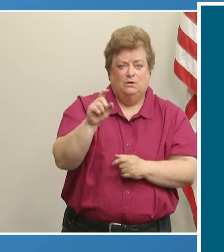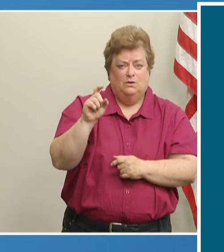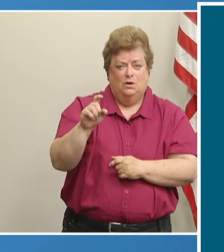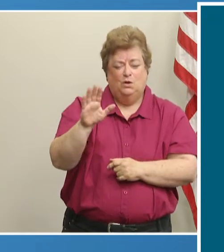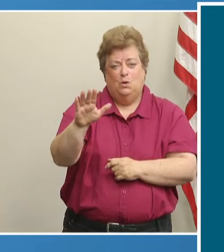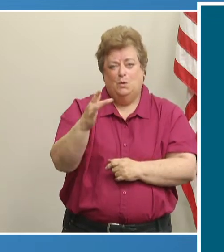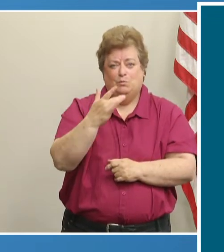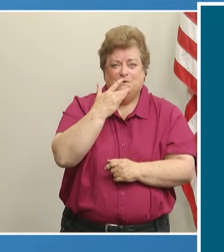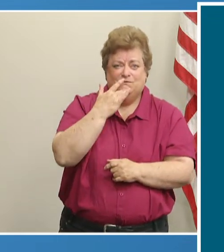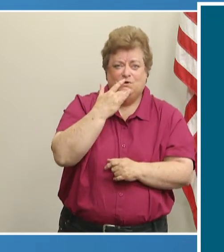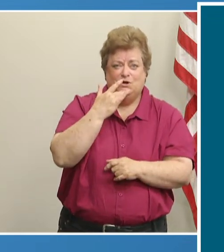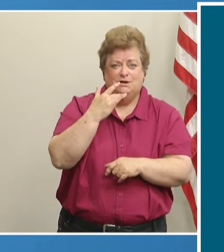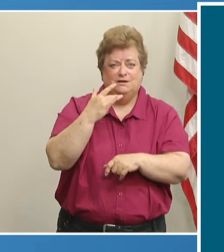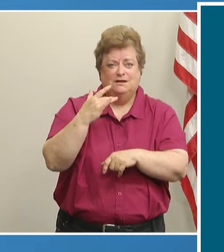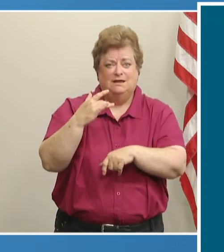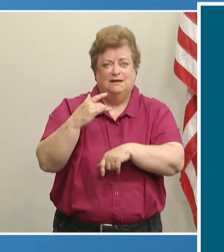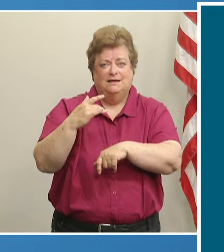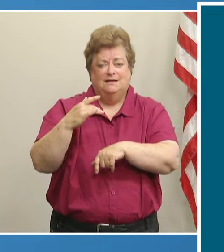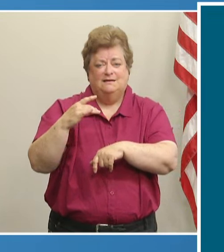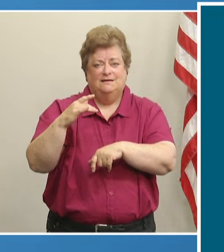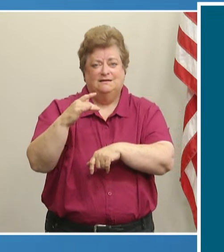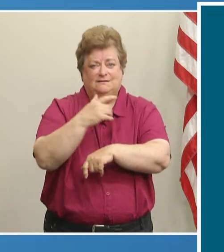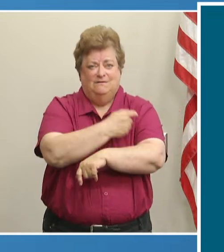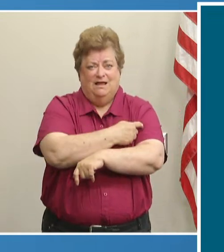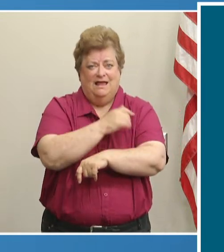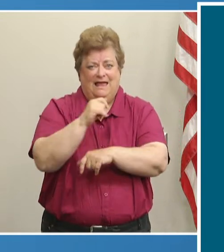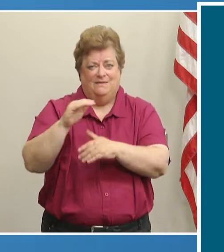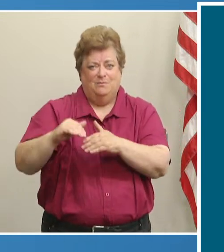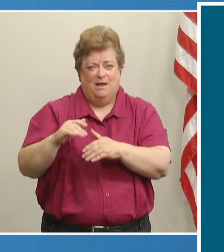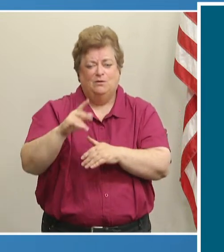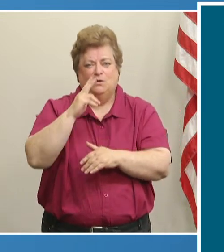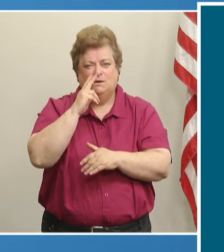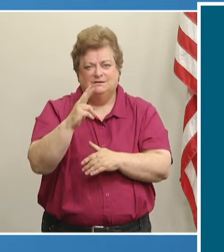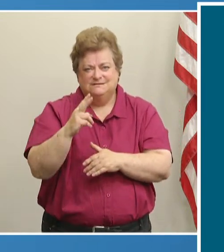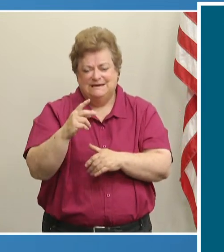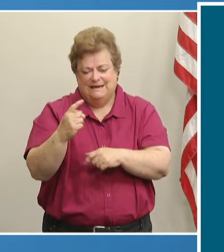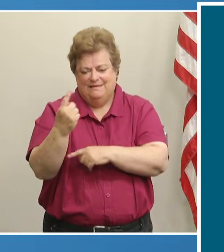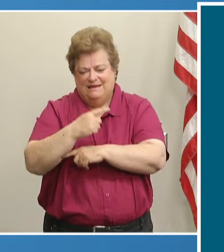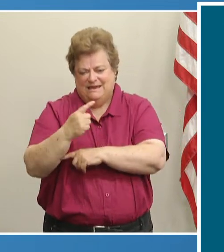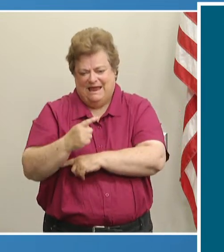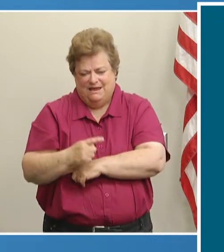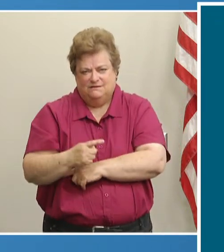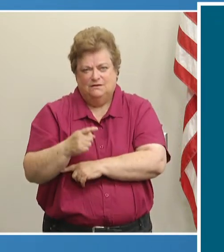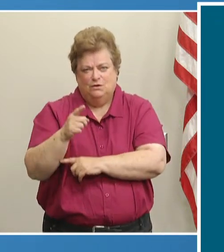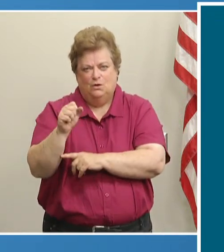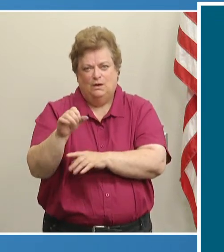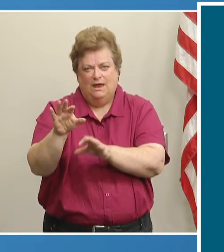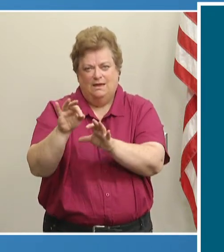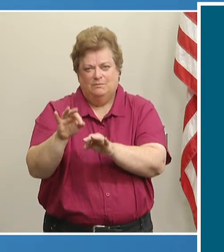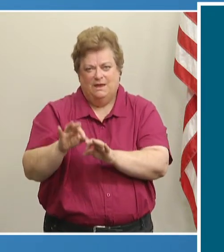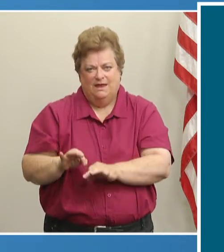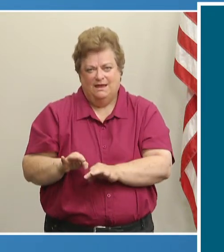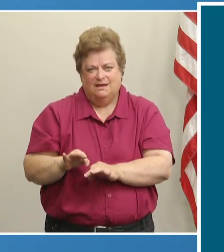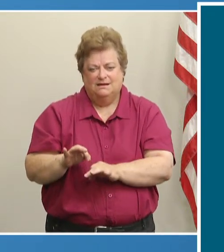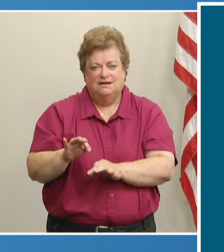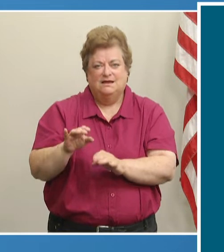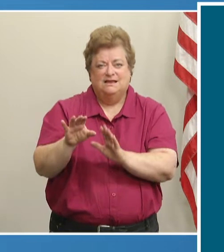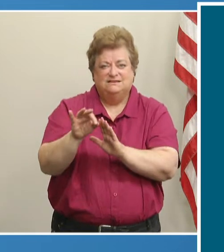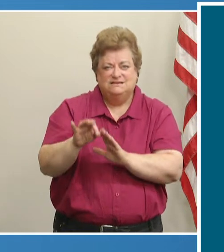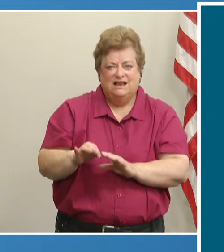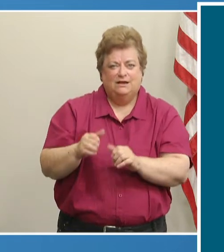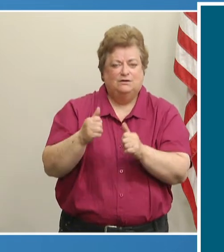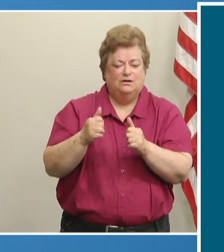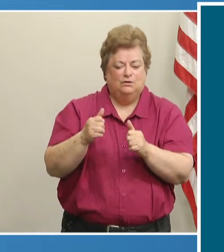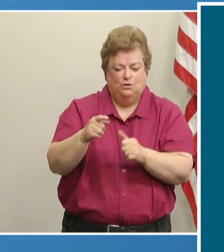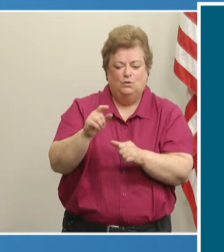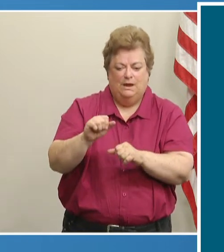preferred vaccine at the bottom of the form, you'll see the dates of the upcoming clinics. Click select, and then you can